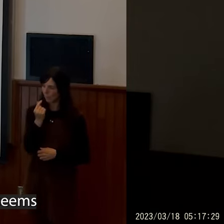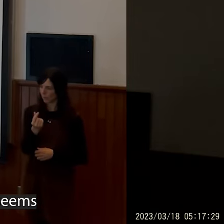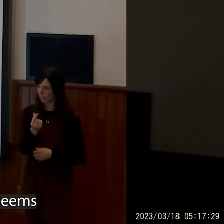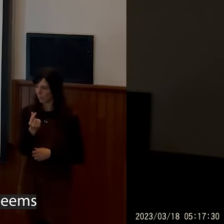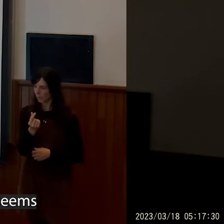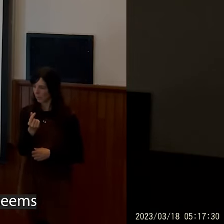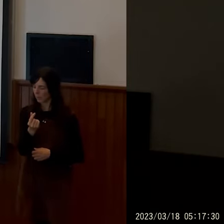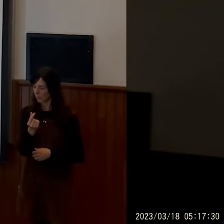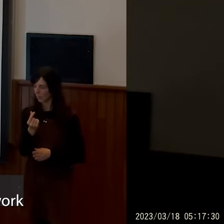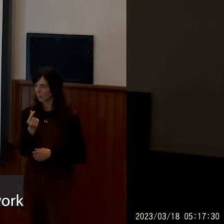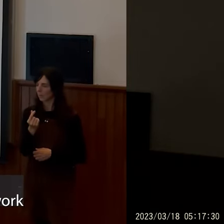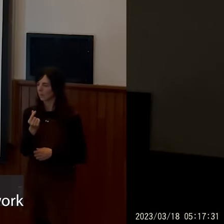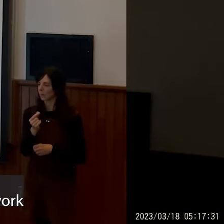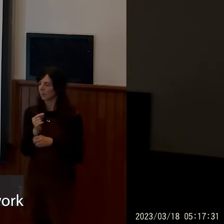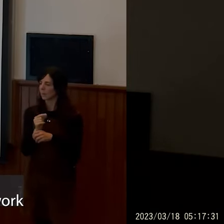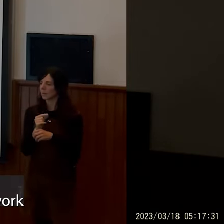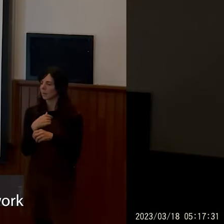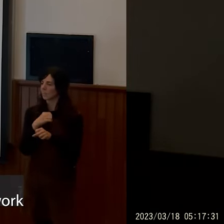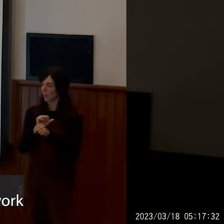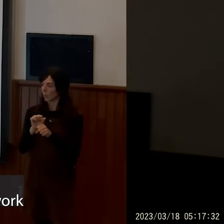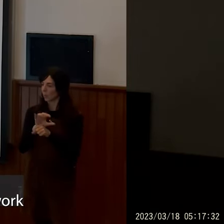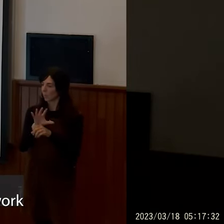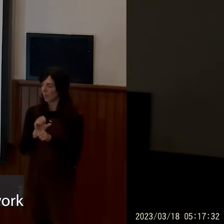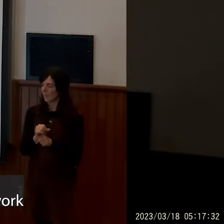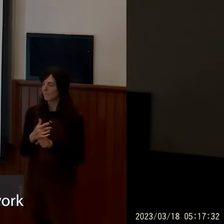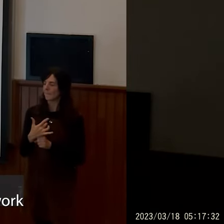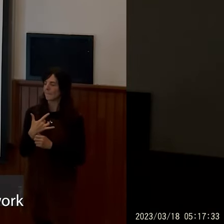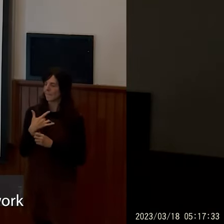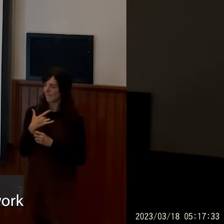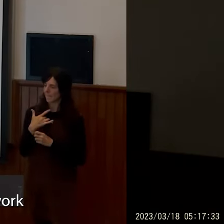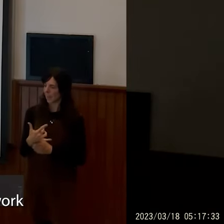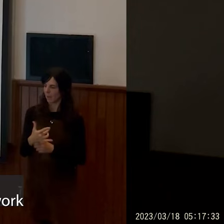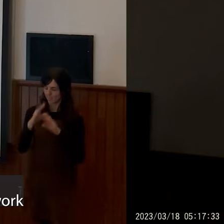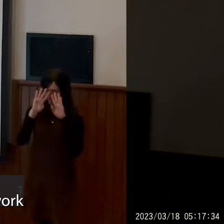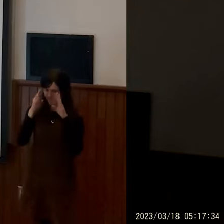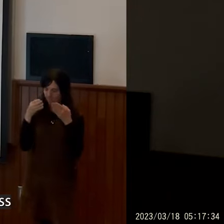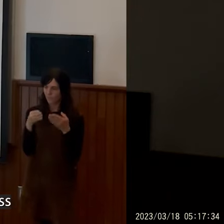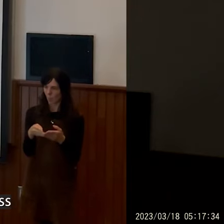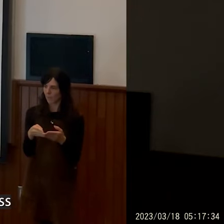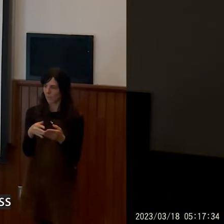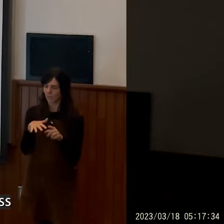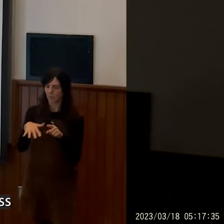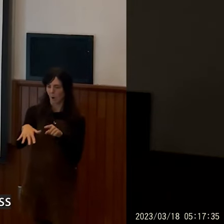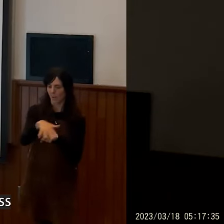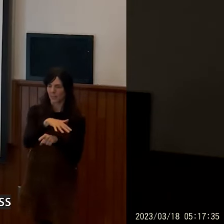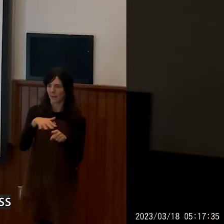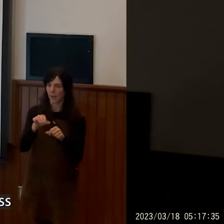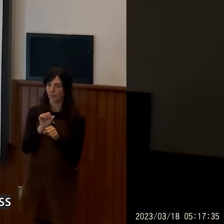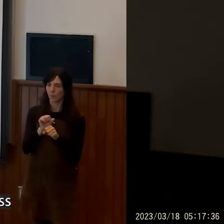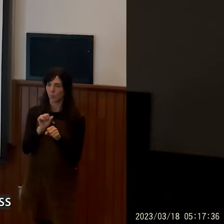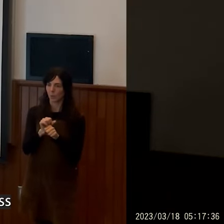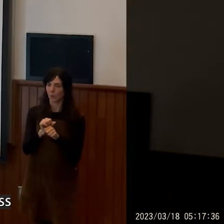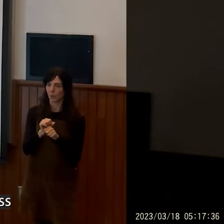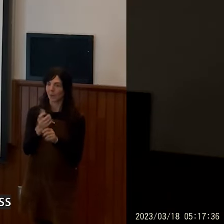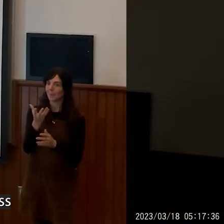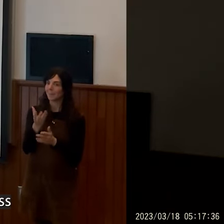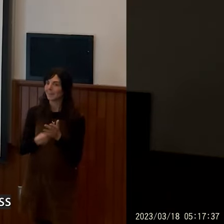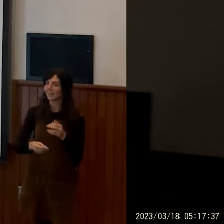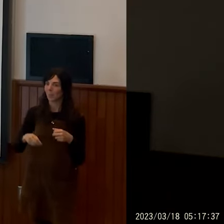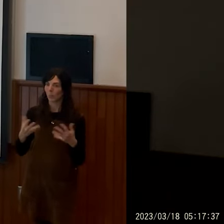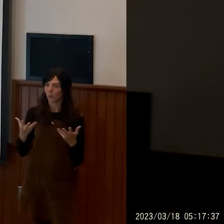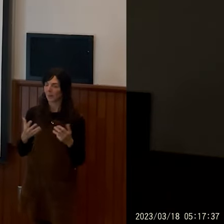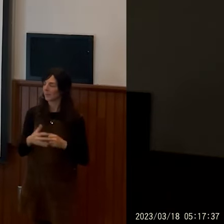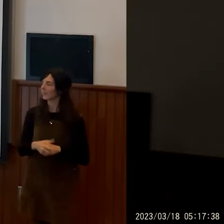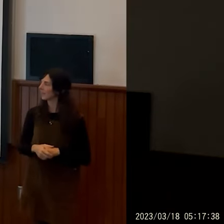practice seems always is locked into the content of the work. And what is then missing is the process